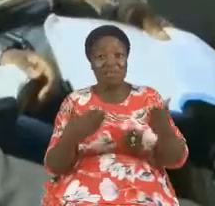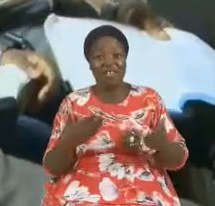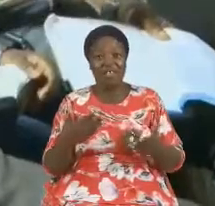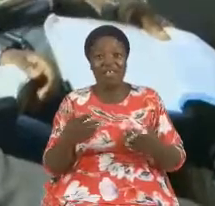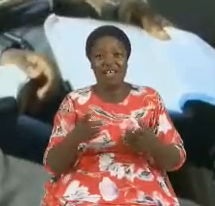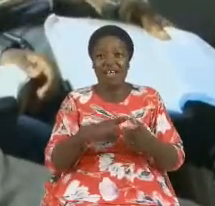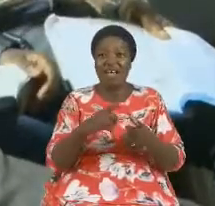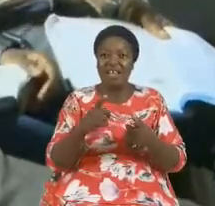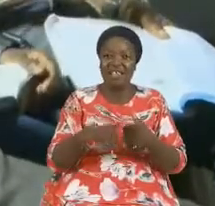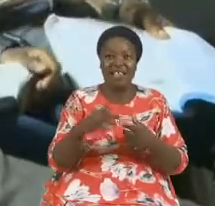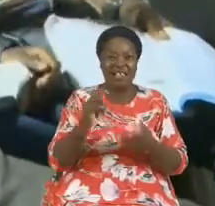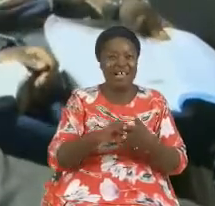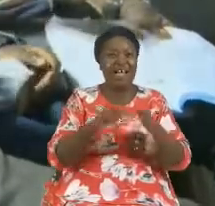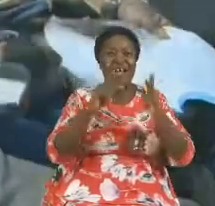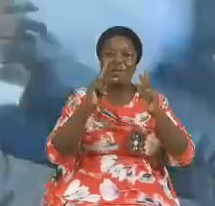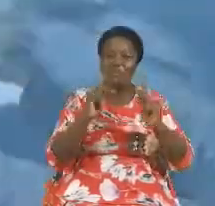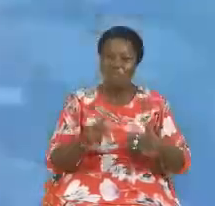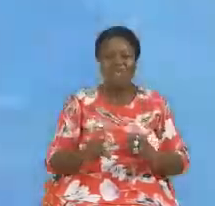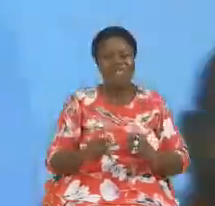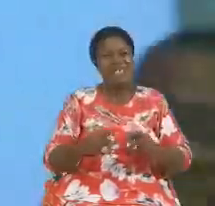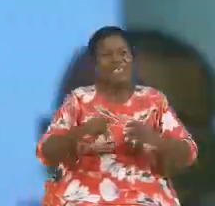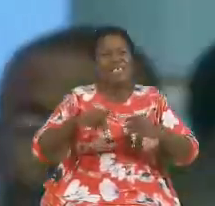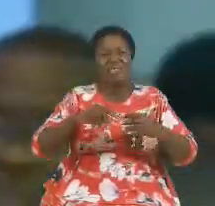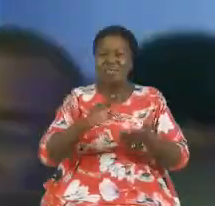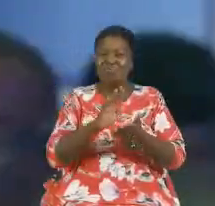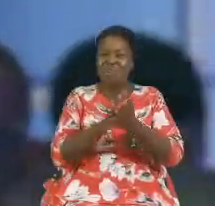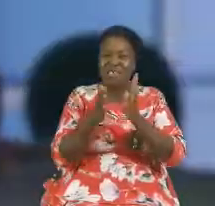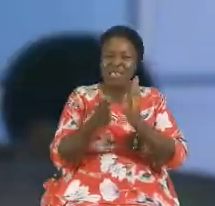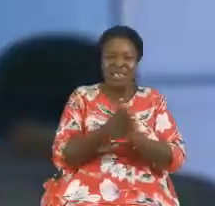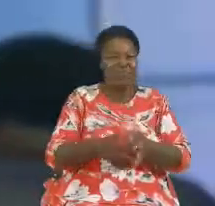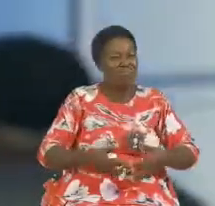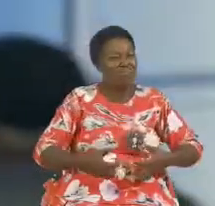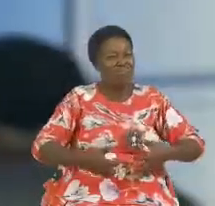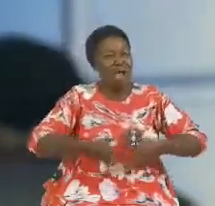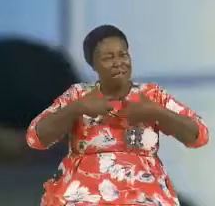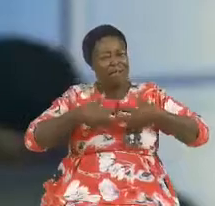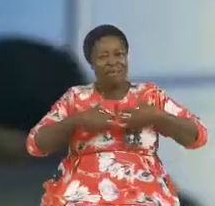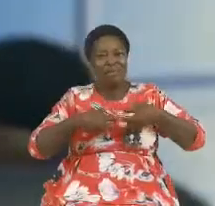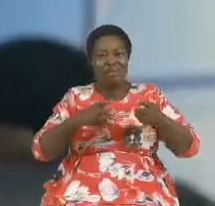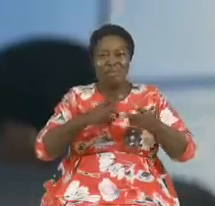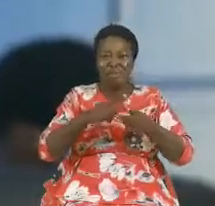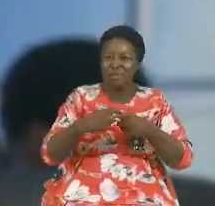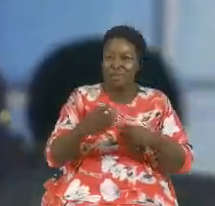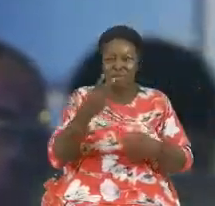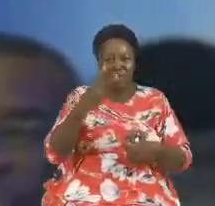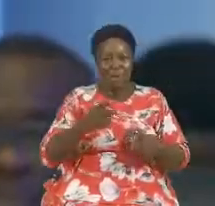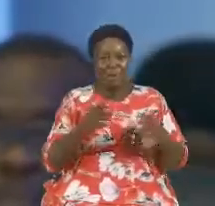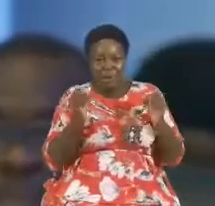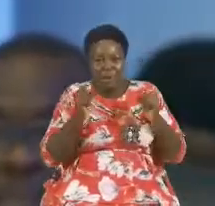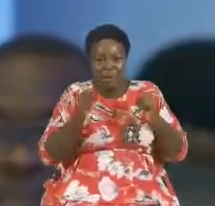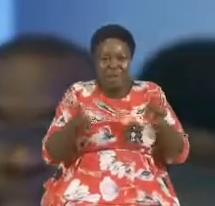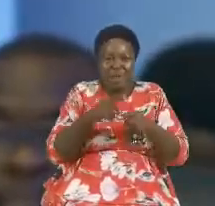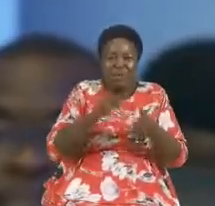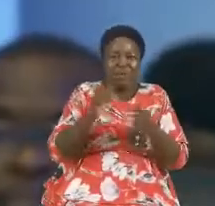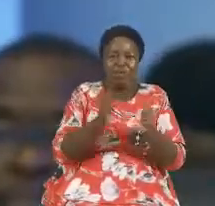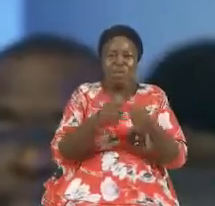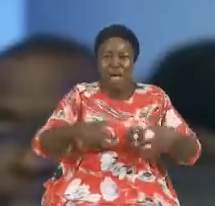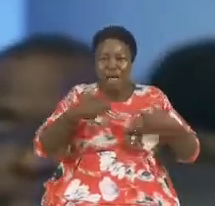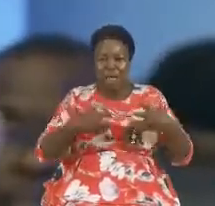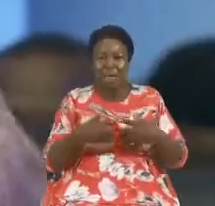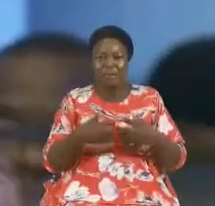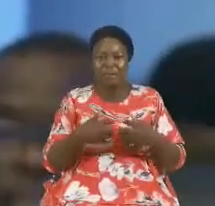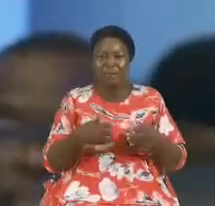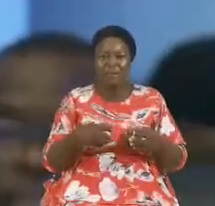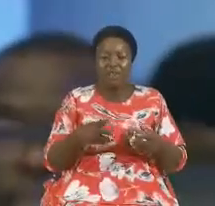You know, somebody said something and the fellow became angry and was